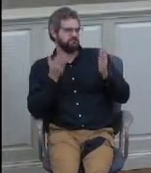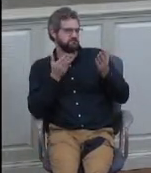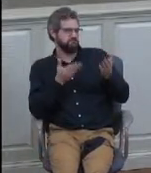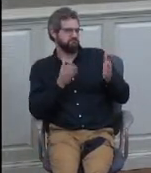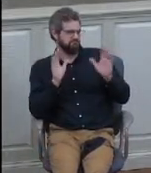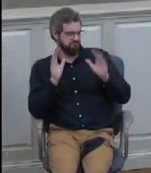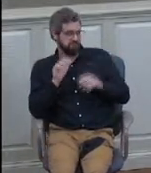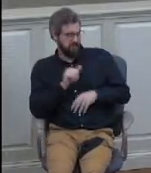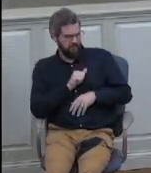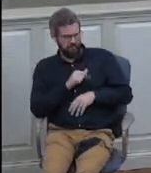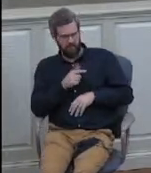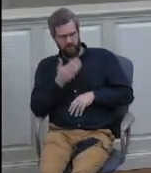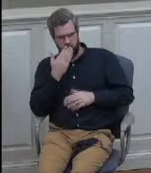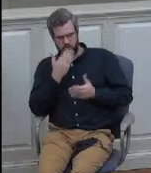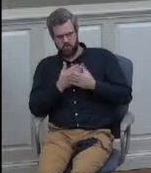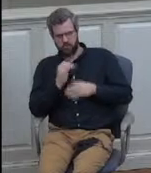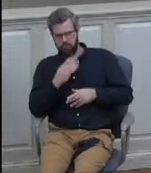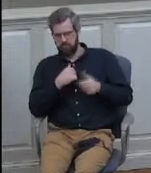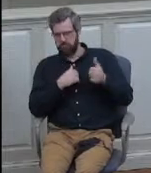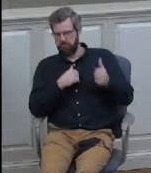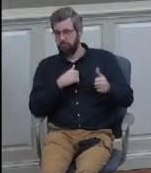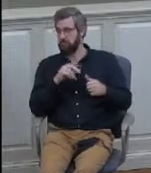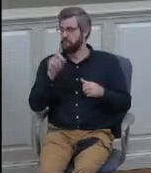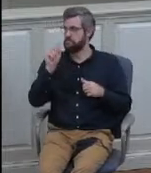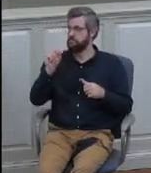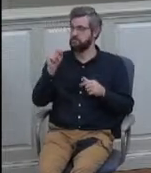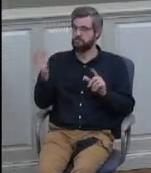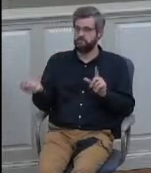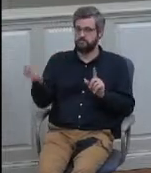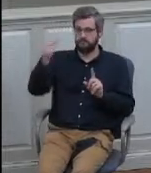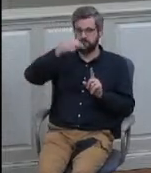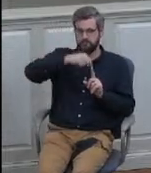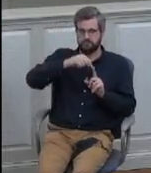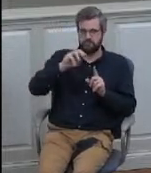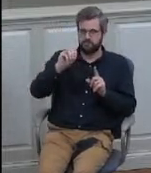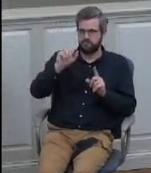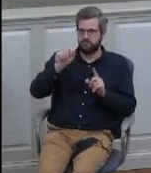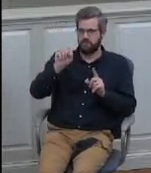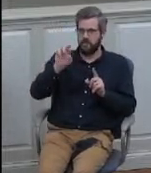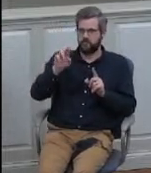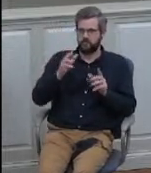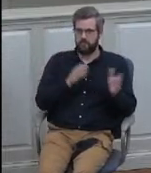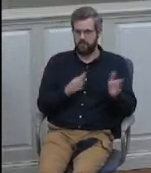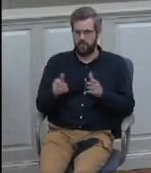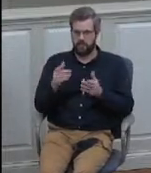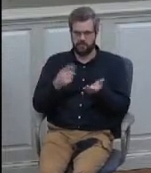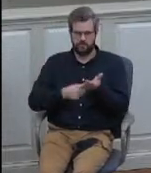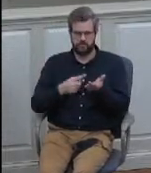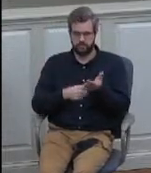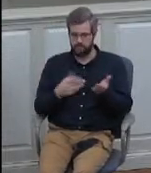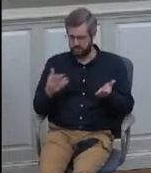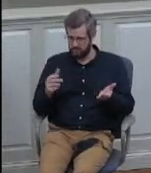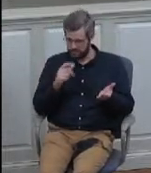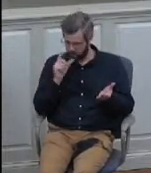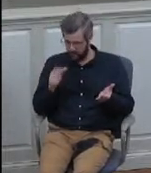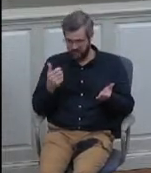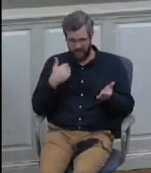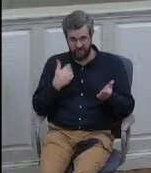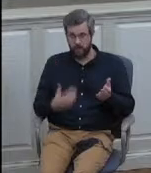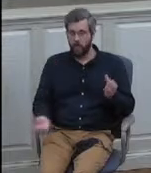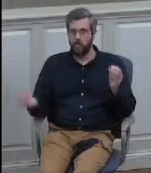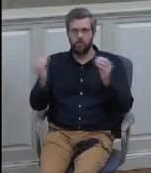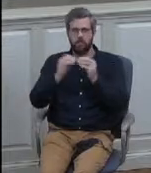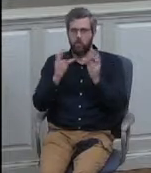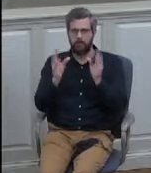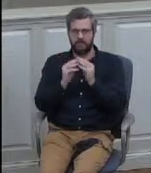You did good, except for and, that. Going back to the master plan discussion, I mean, we don't have to have extra meetings for that. If you just